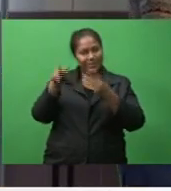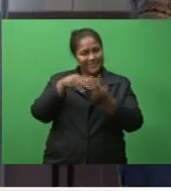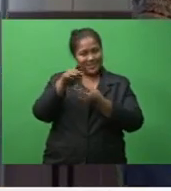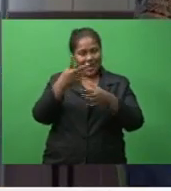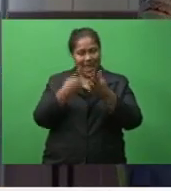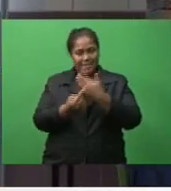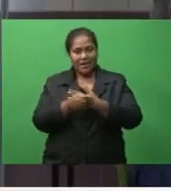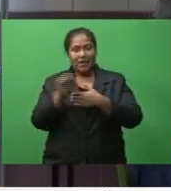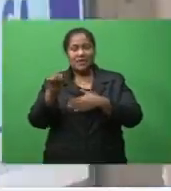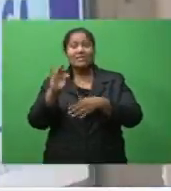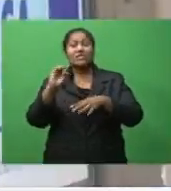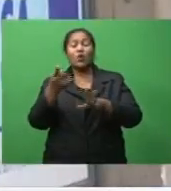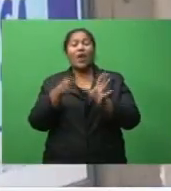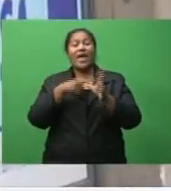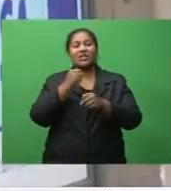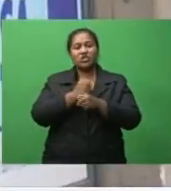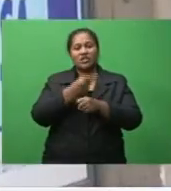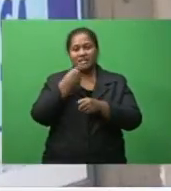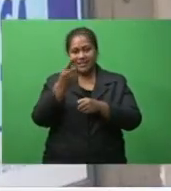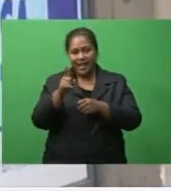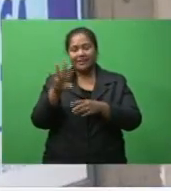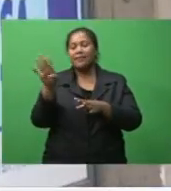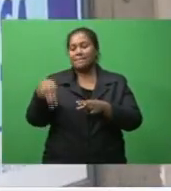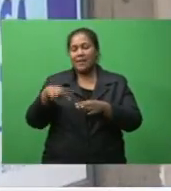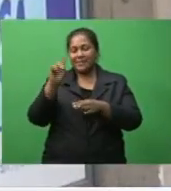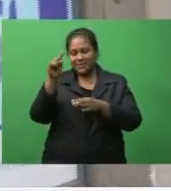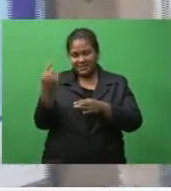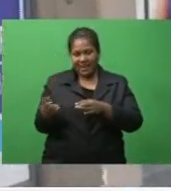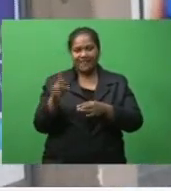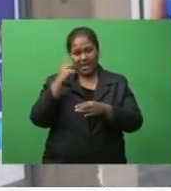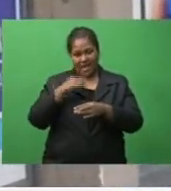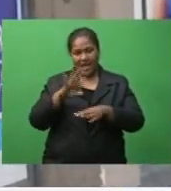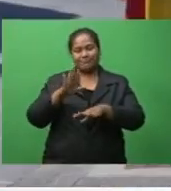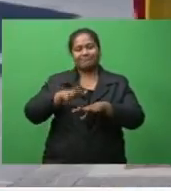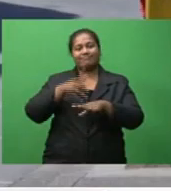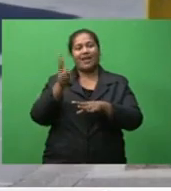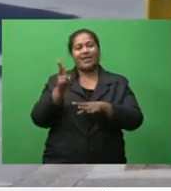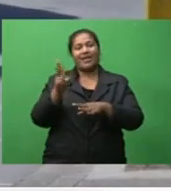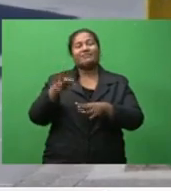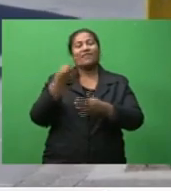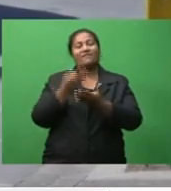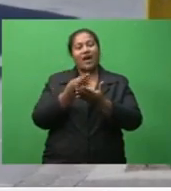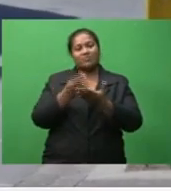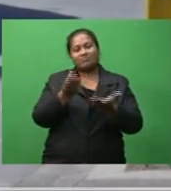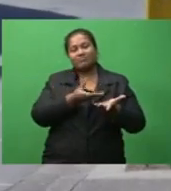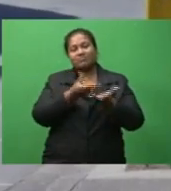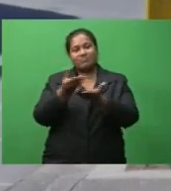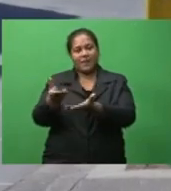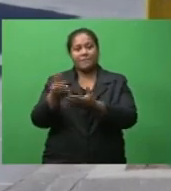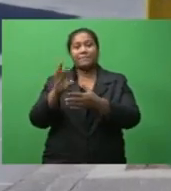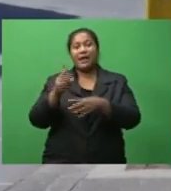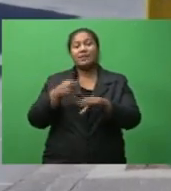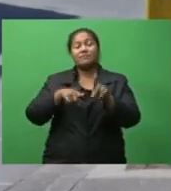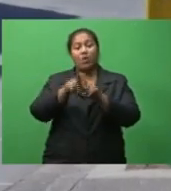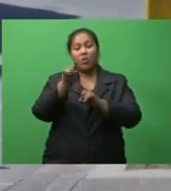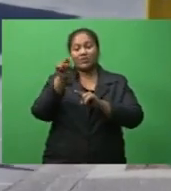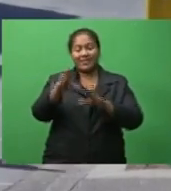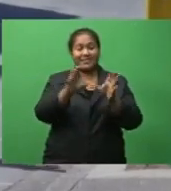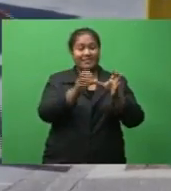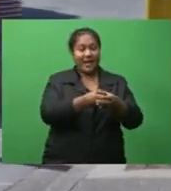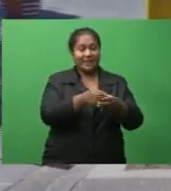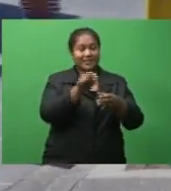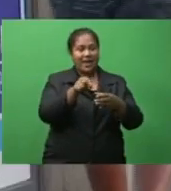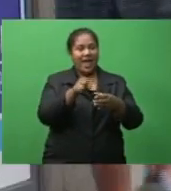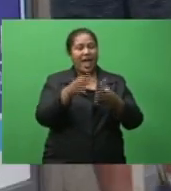clarified the members themselves can rebuild the fund. Syed Kayum says the damage sustained in most sectors from the cyclone forces them to embark